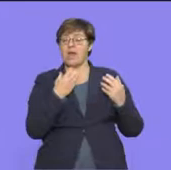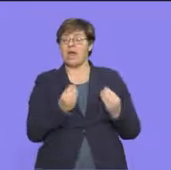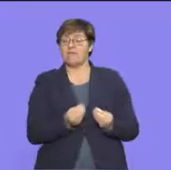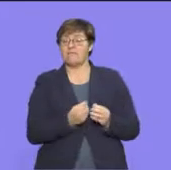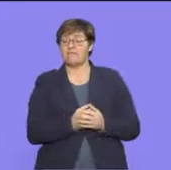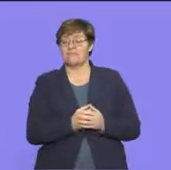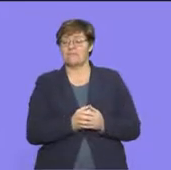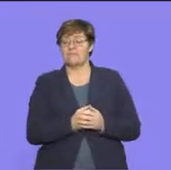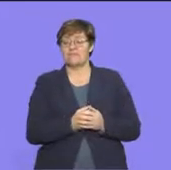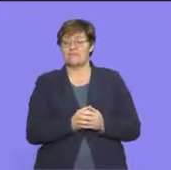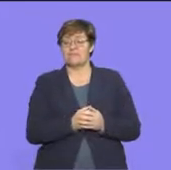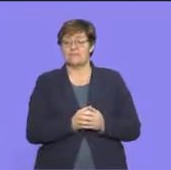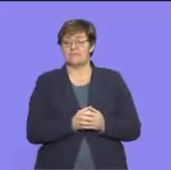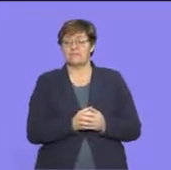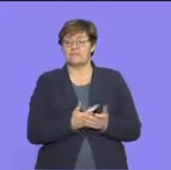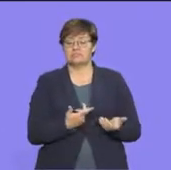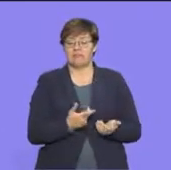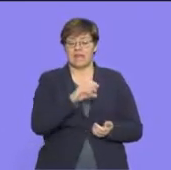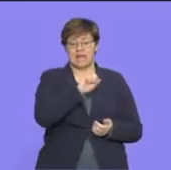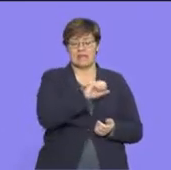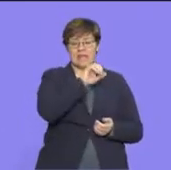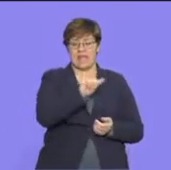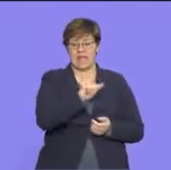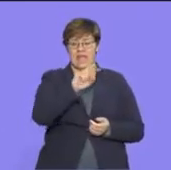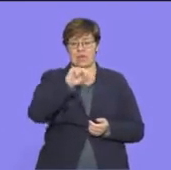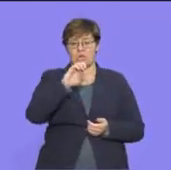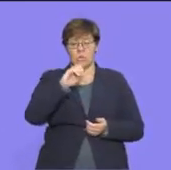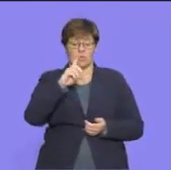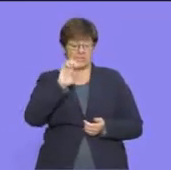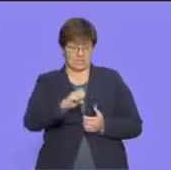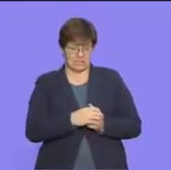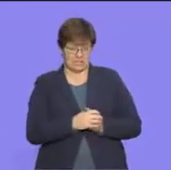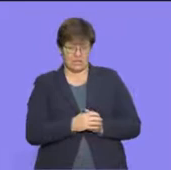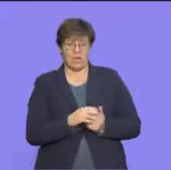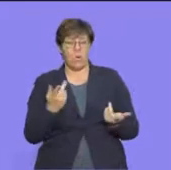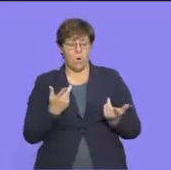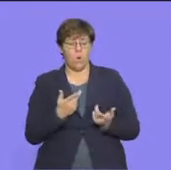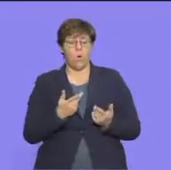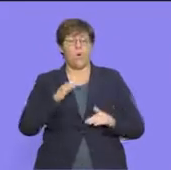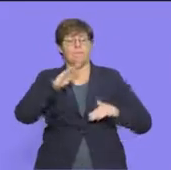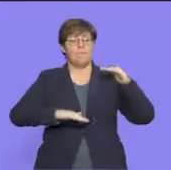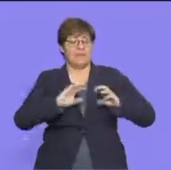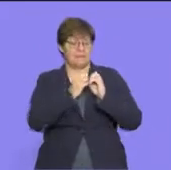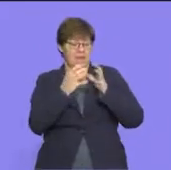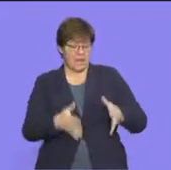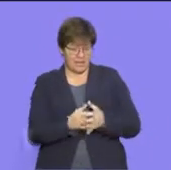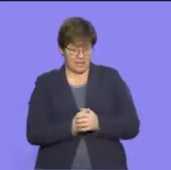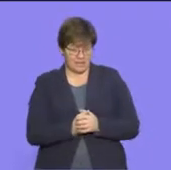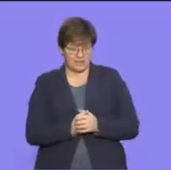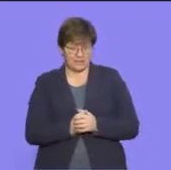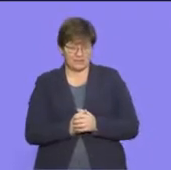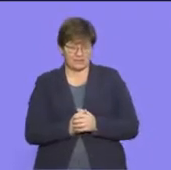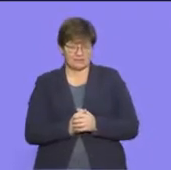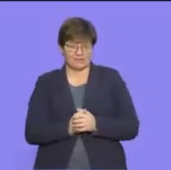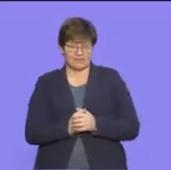of nerves called the SA node. Another word for it is pacemaker. So imagine some of yours, if it